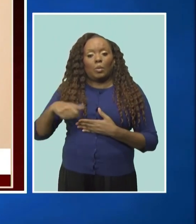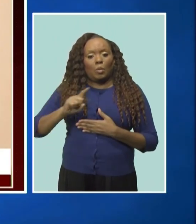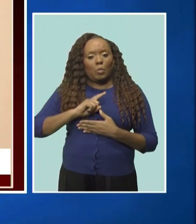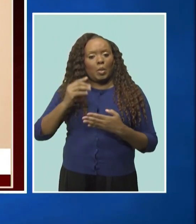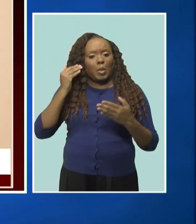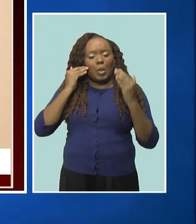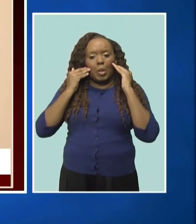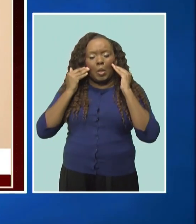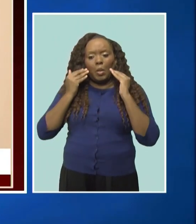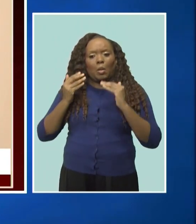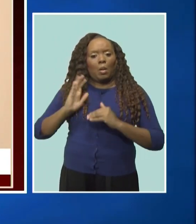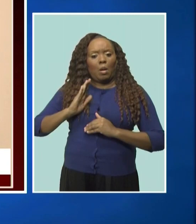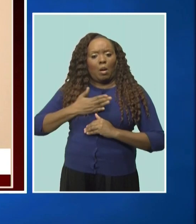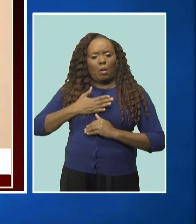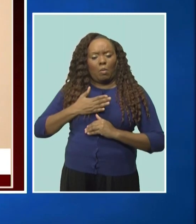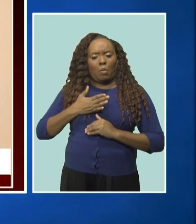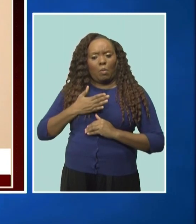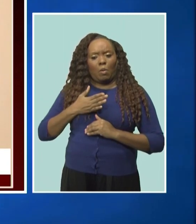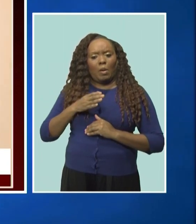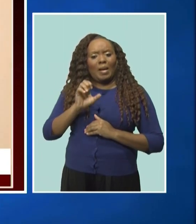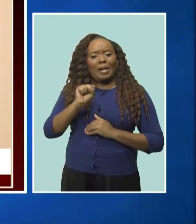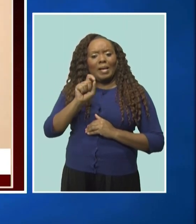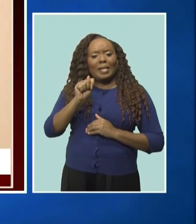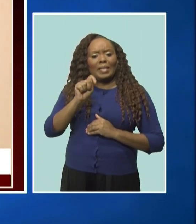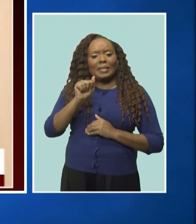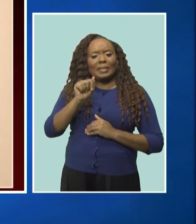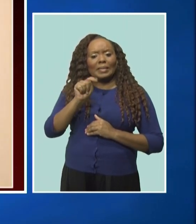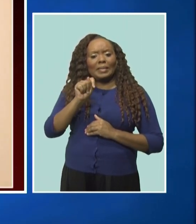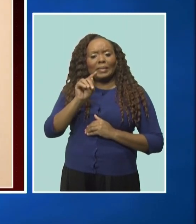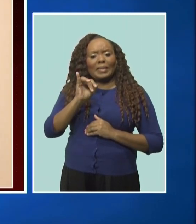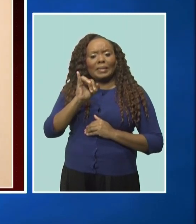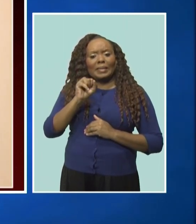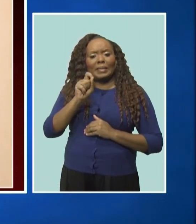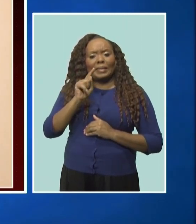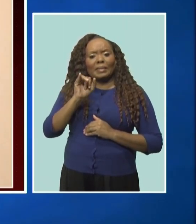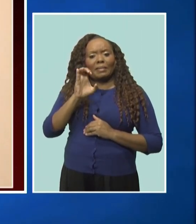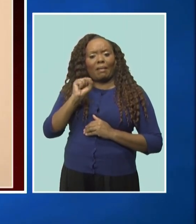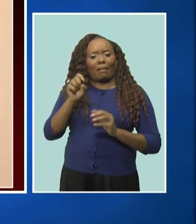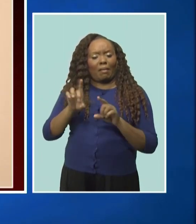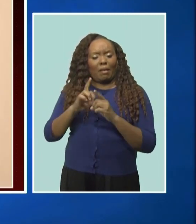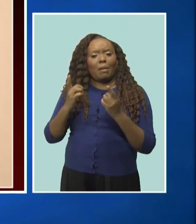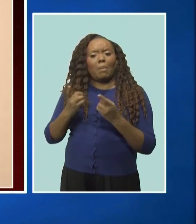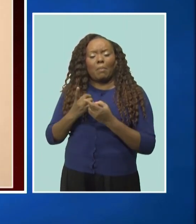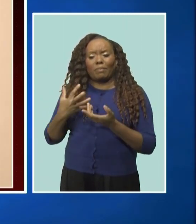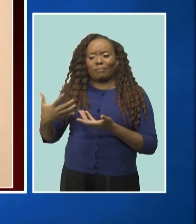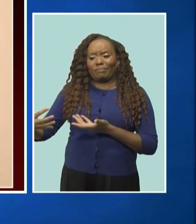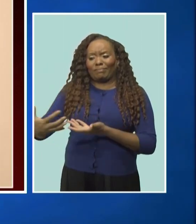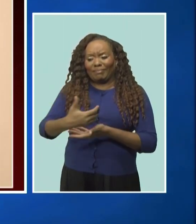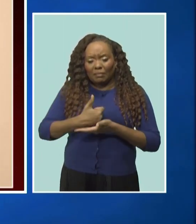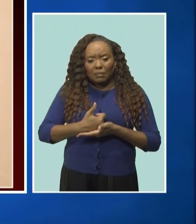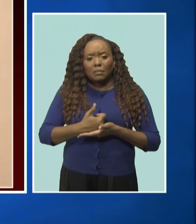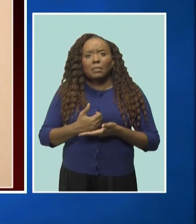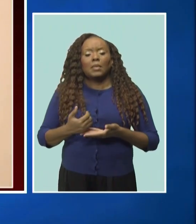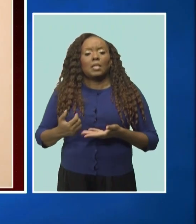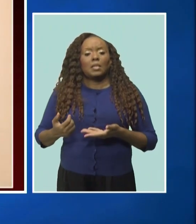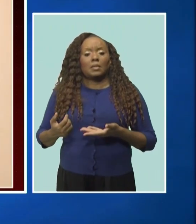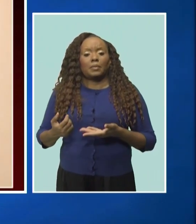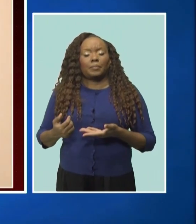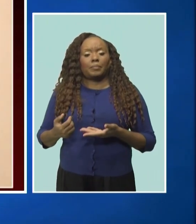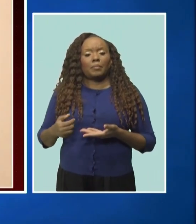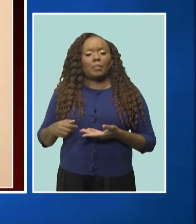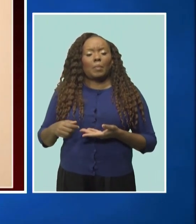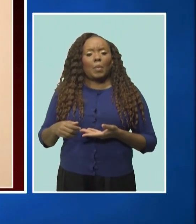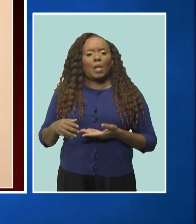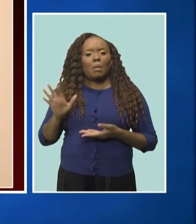by the DEOs and other volunteers. We had a report of close to